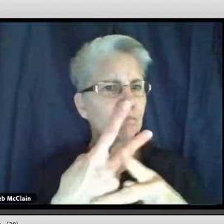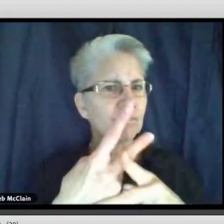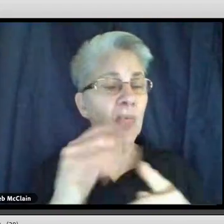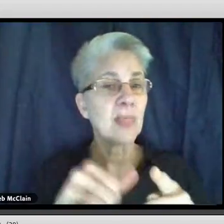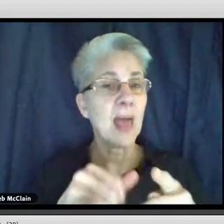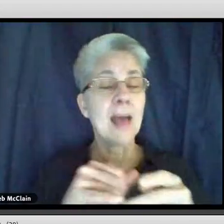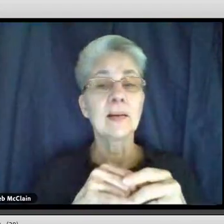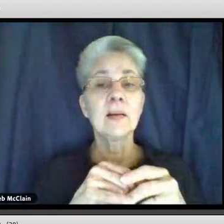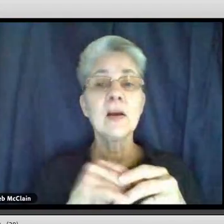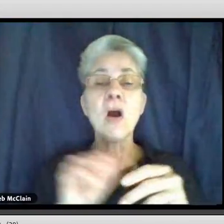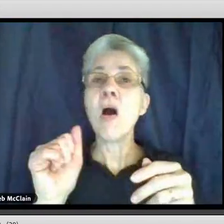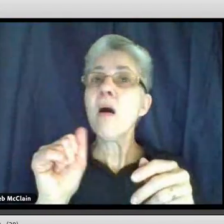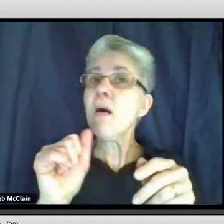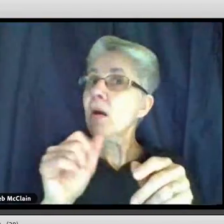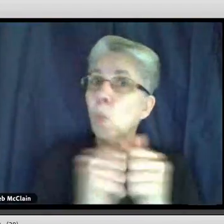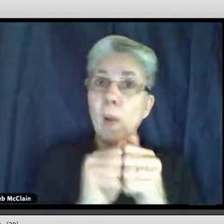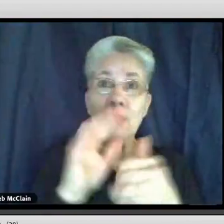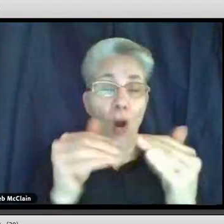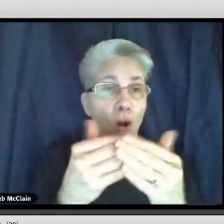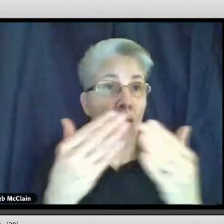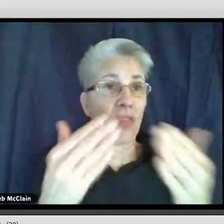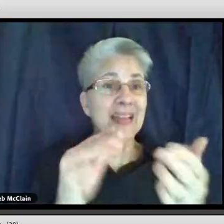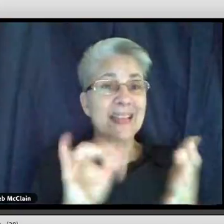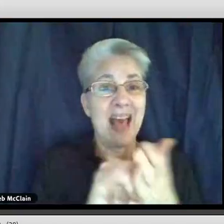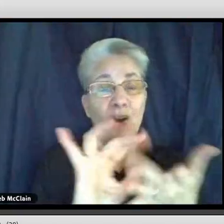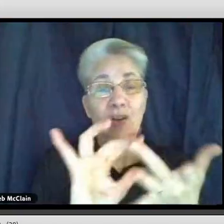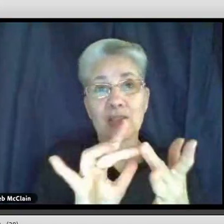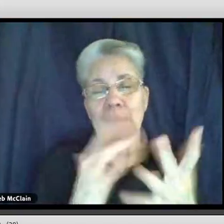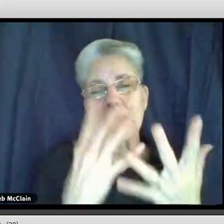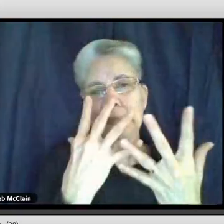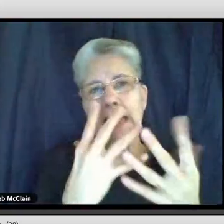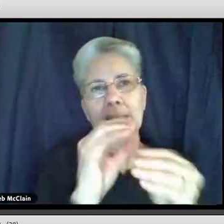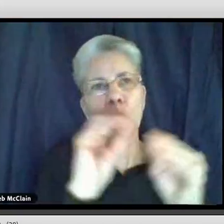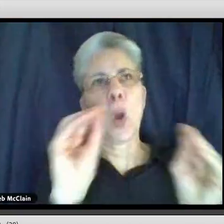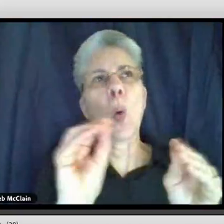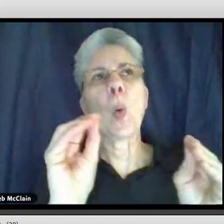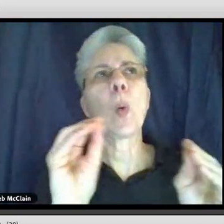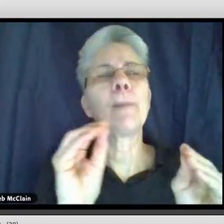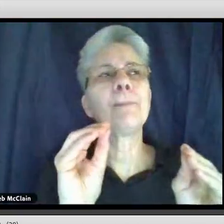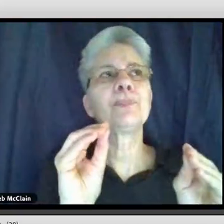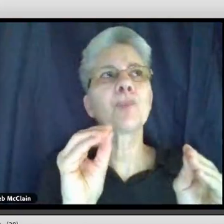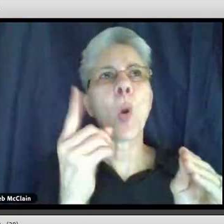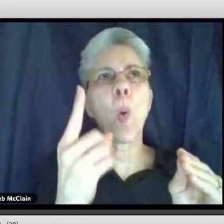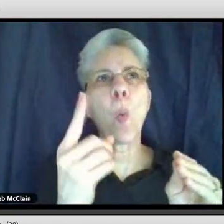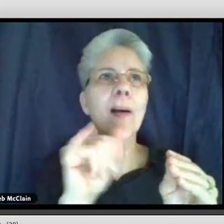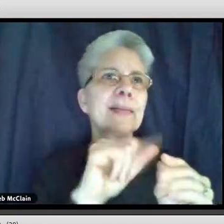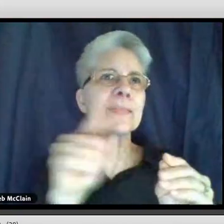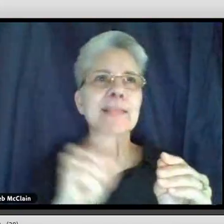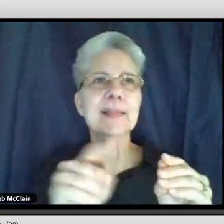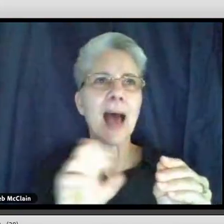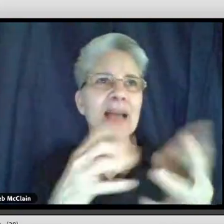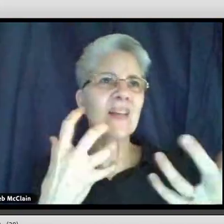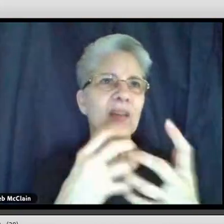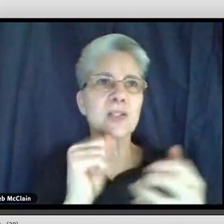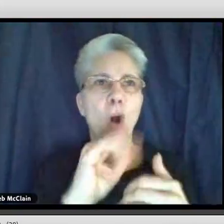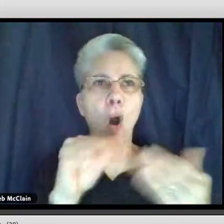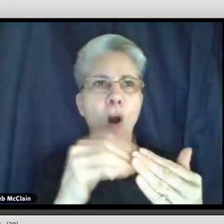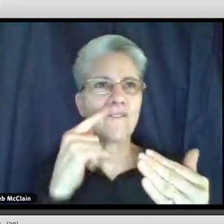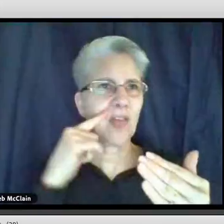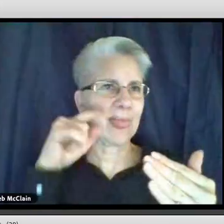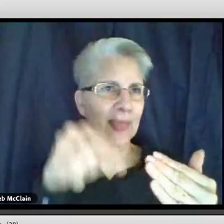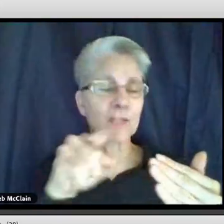Like all things digital, there is sadly no one size fits all for this work.